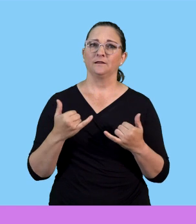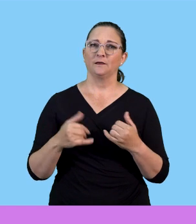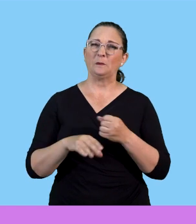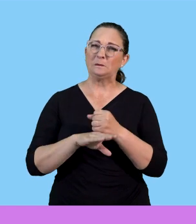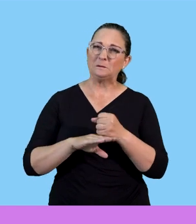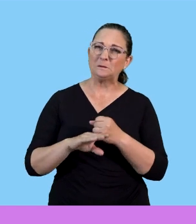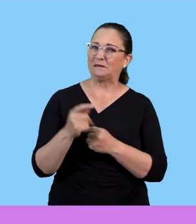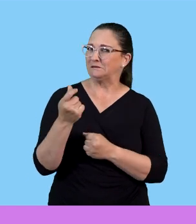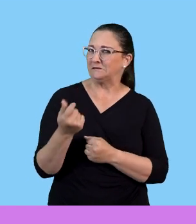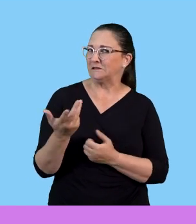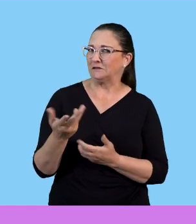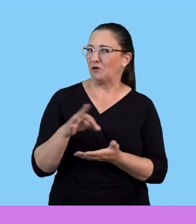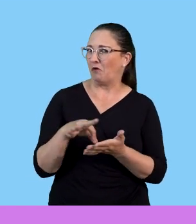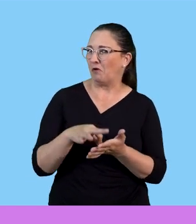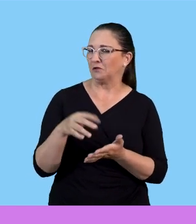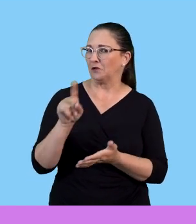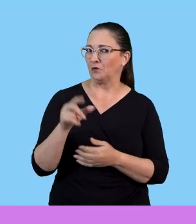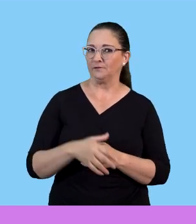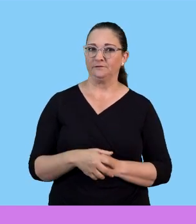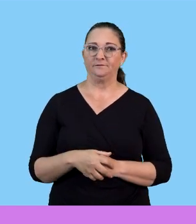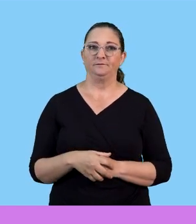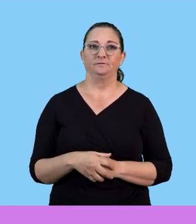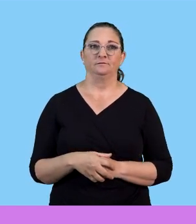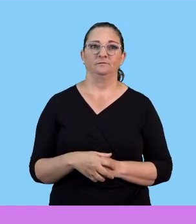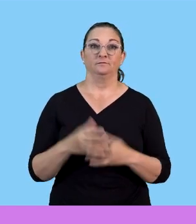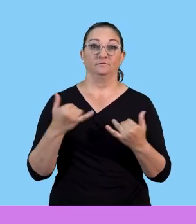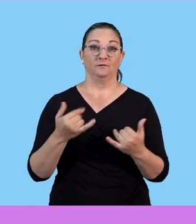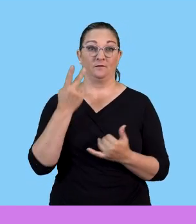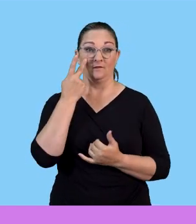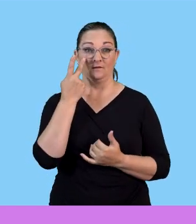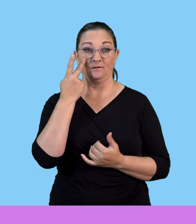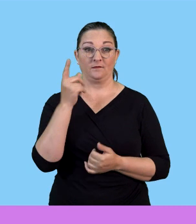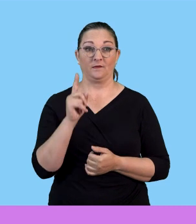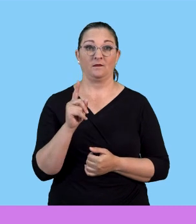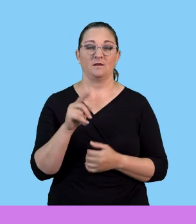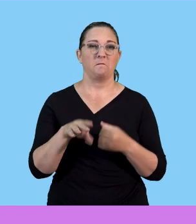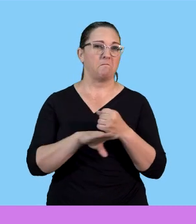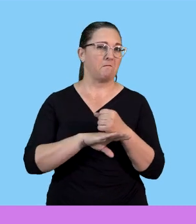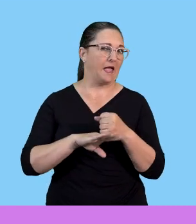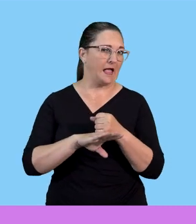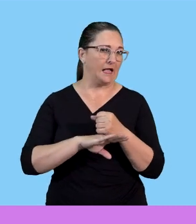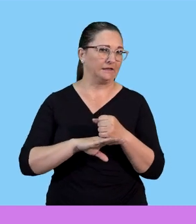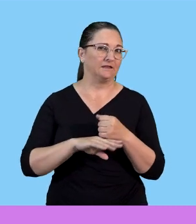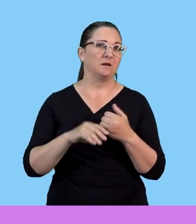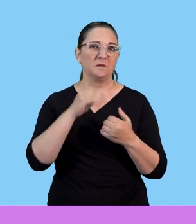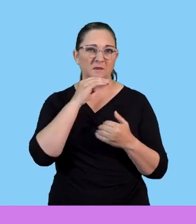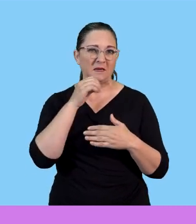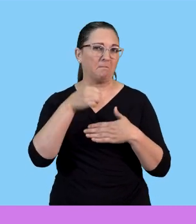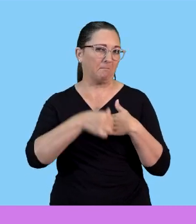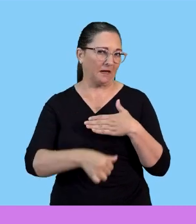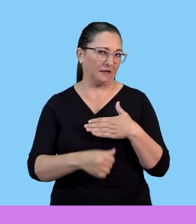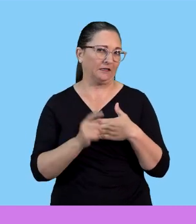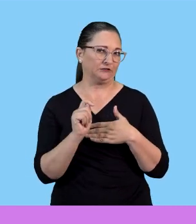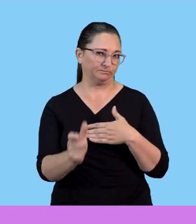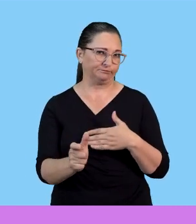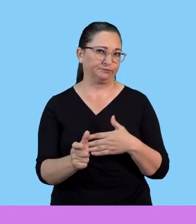What is the base fee of this contract? So now if we go and look at the base fee,